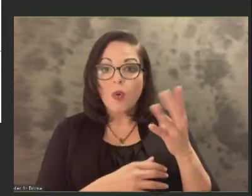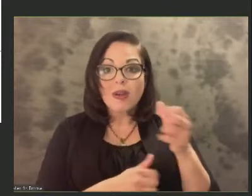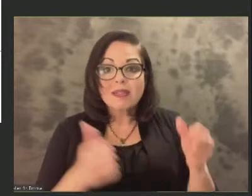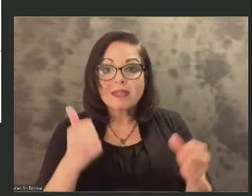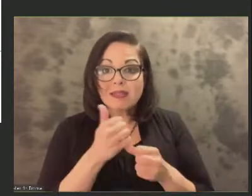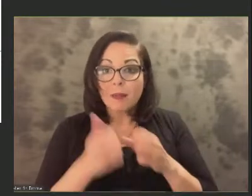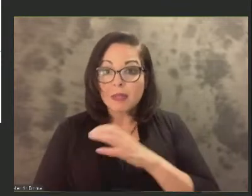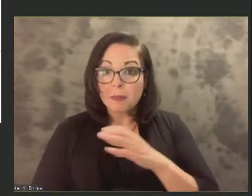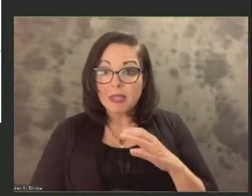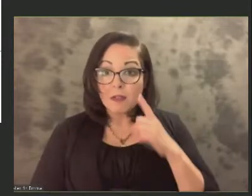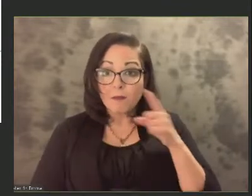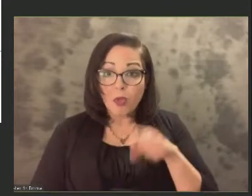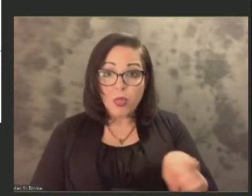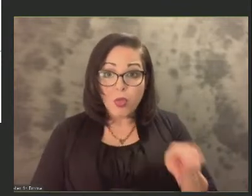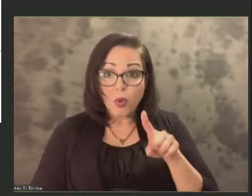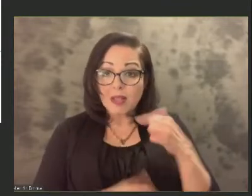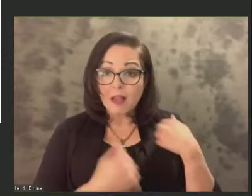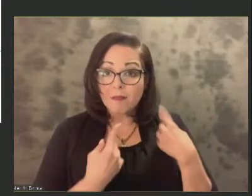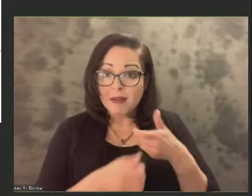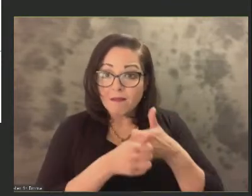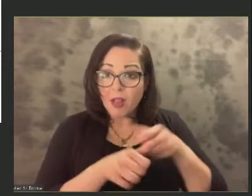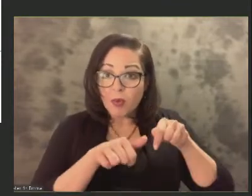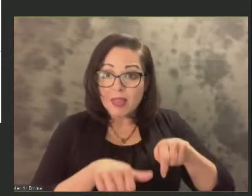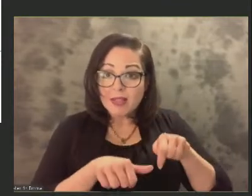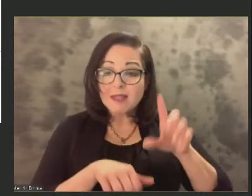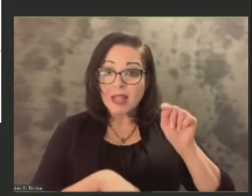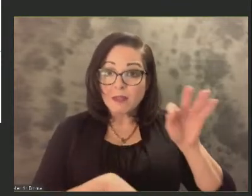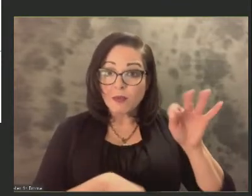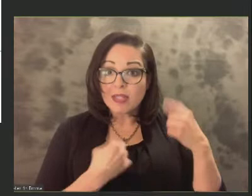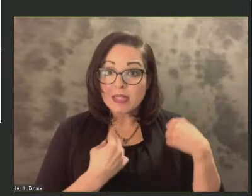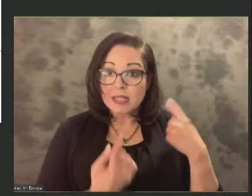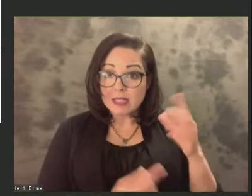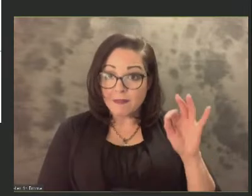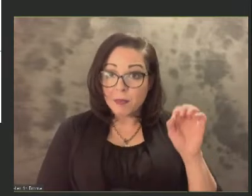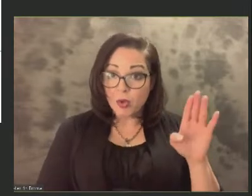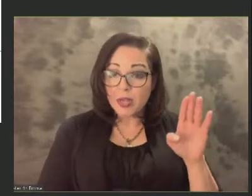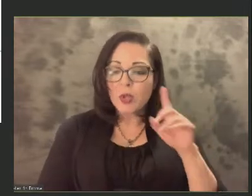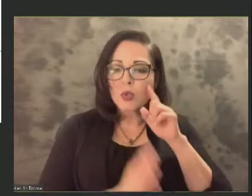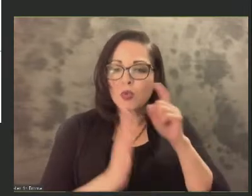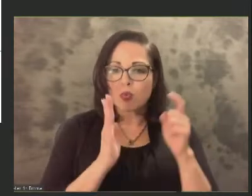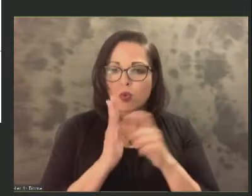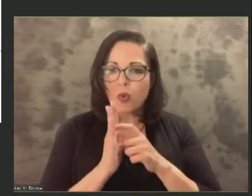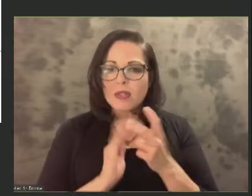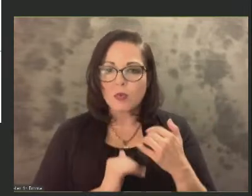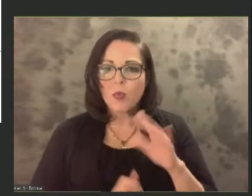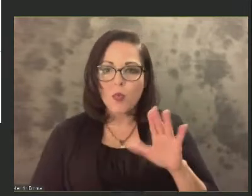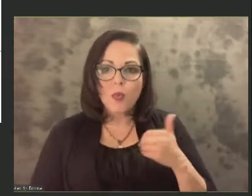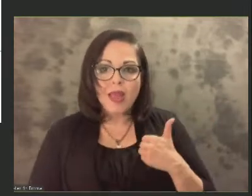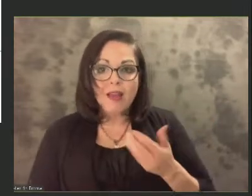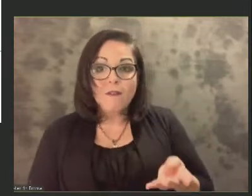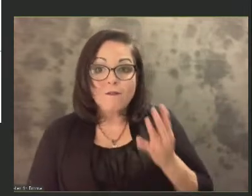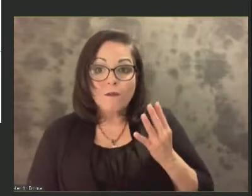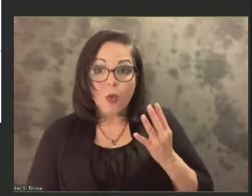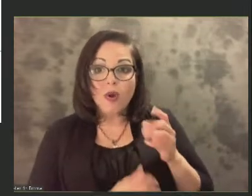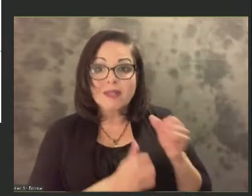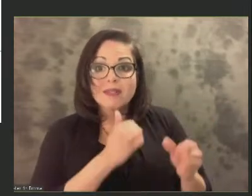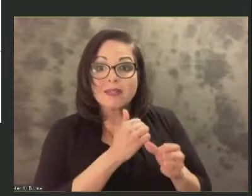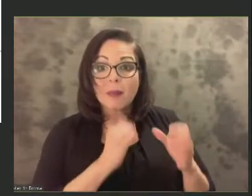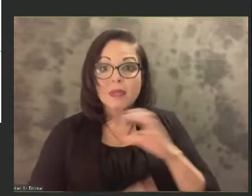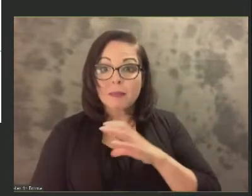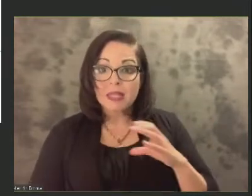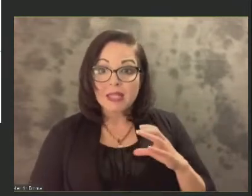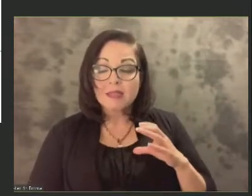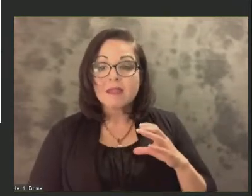have been following the task force since February, you will know that the 4 subcommittees